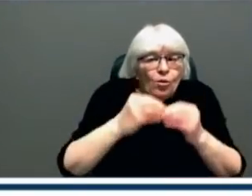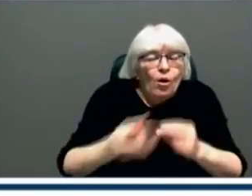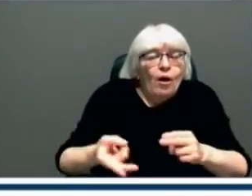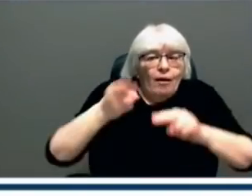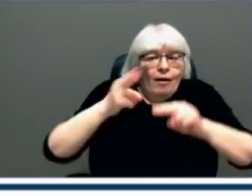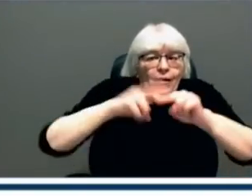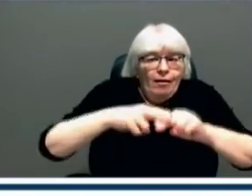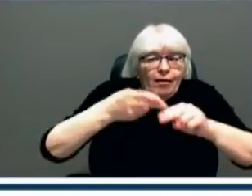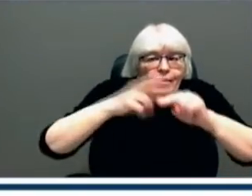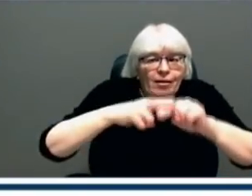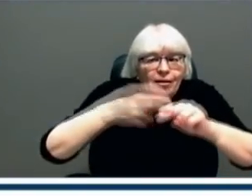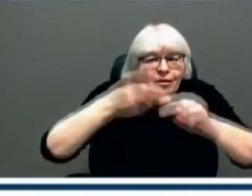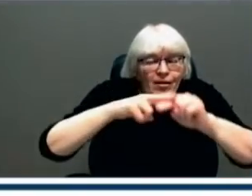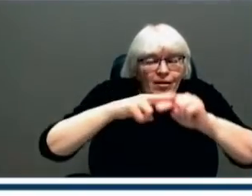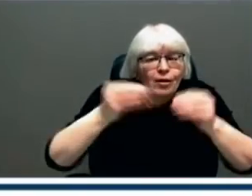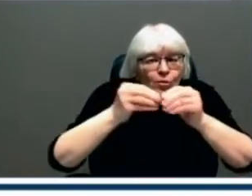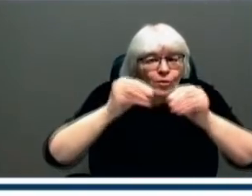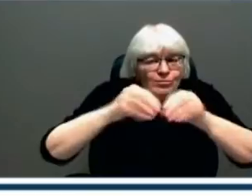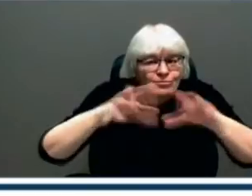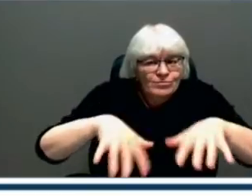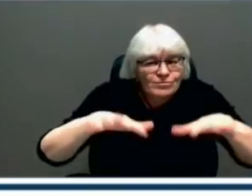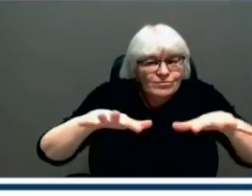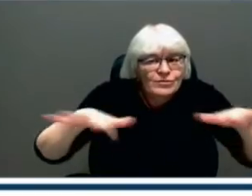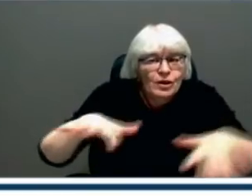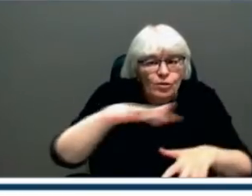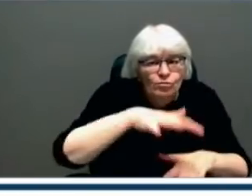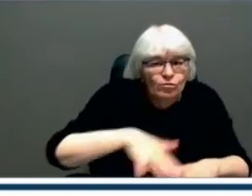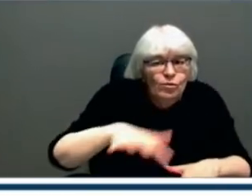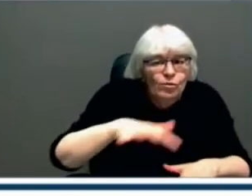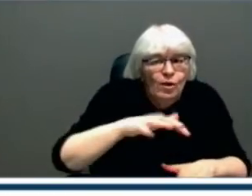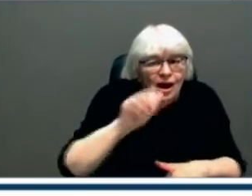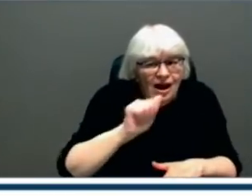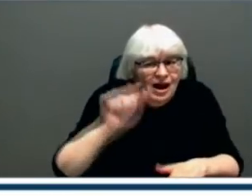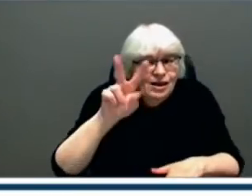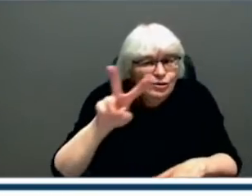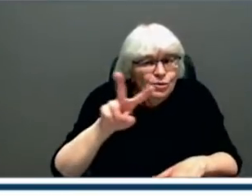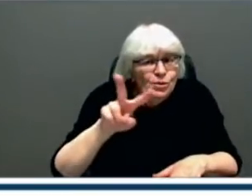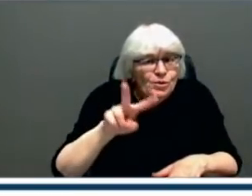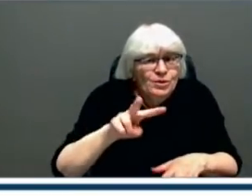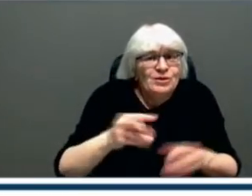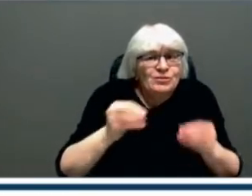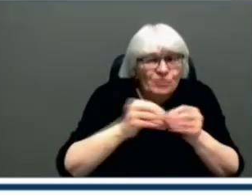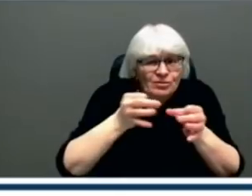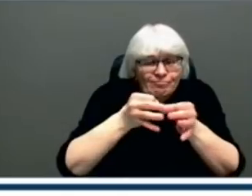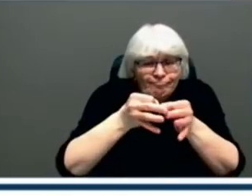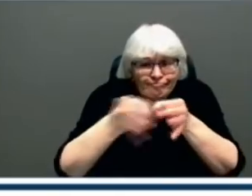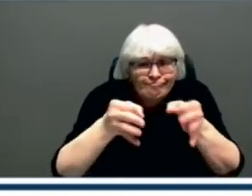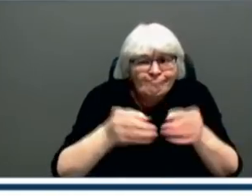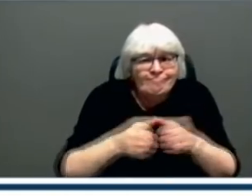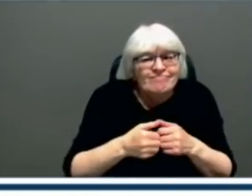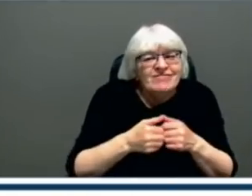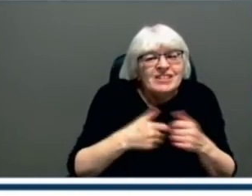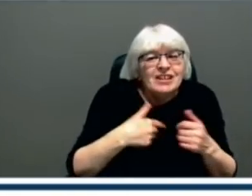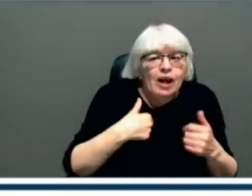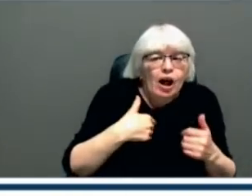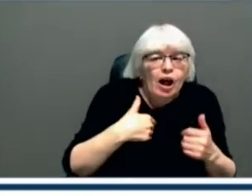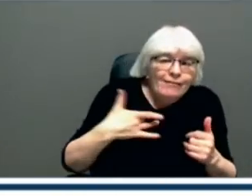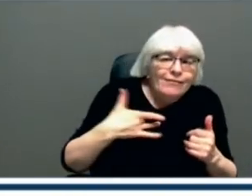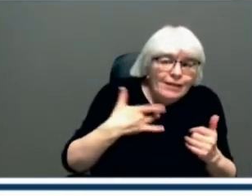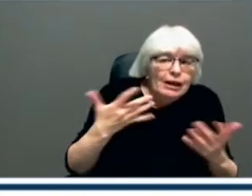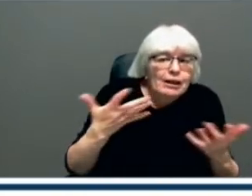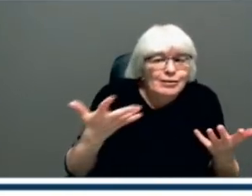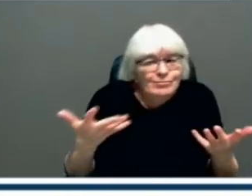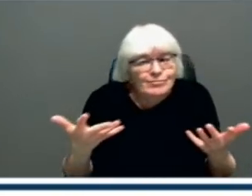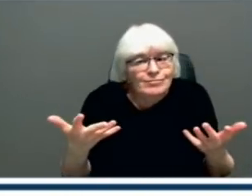had BA2 around, I think it's a pretty safe conclusion that at least a good portion of